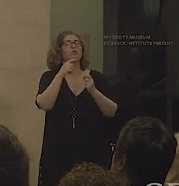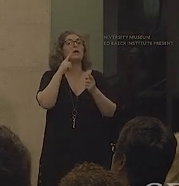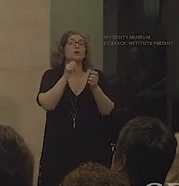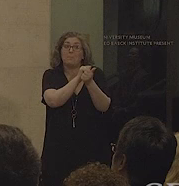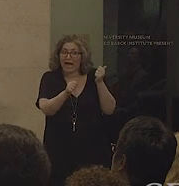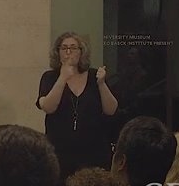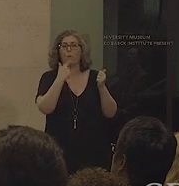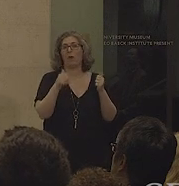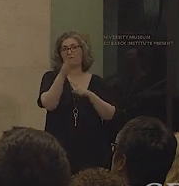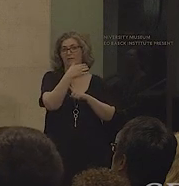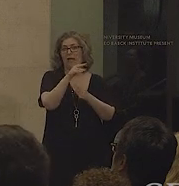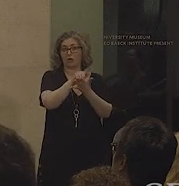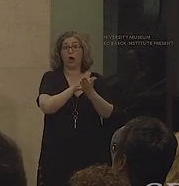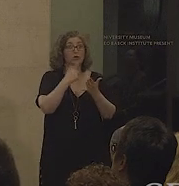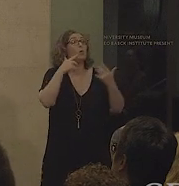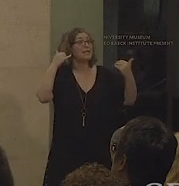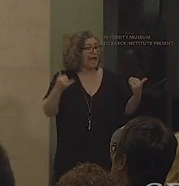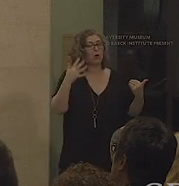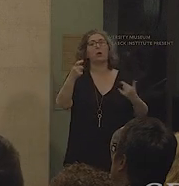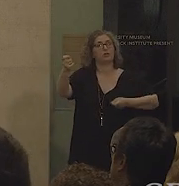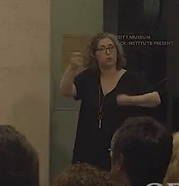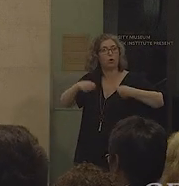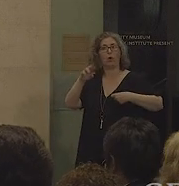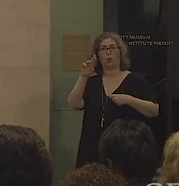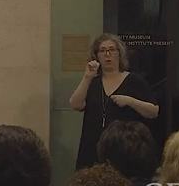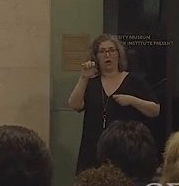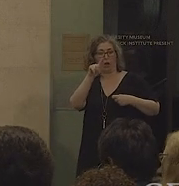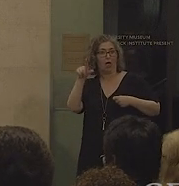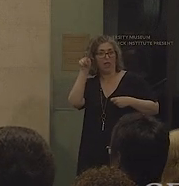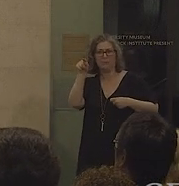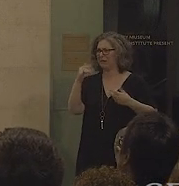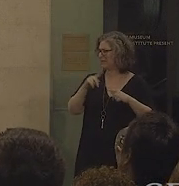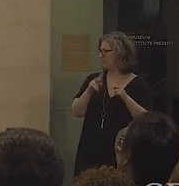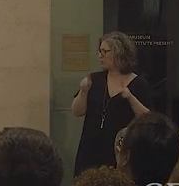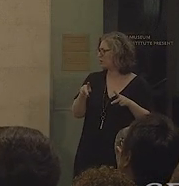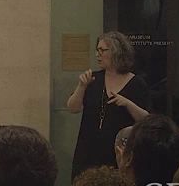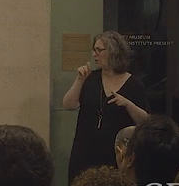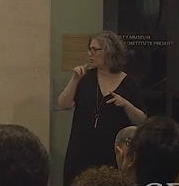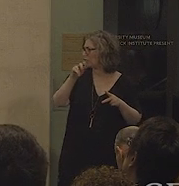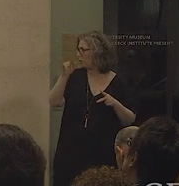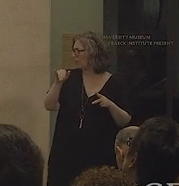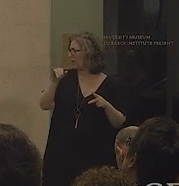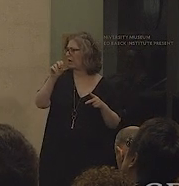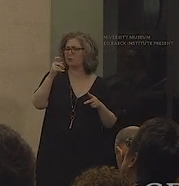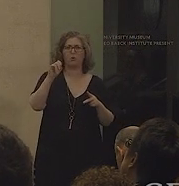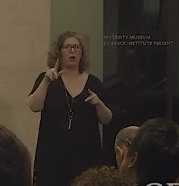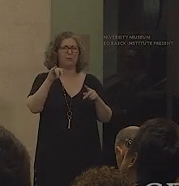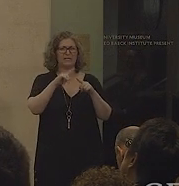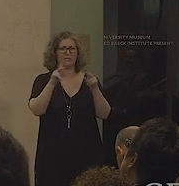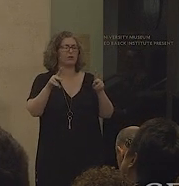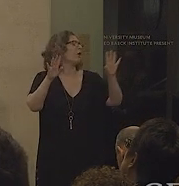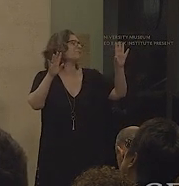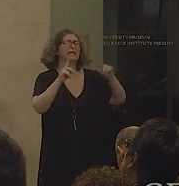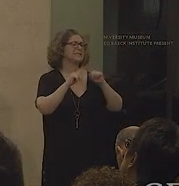the subject of a recall election? And I'm assuming we're talking about the same person. Maybe not. Tony Spurlock, Douglas County. I don't think so, because I would have known that if